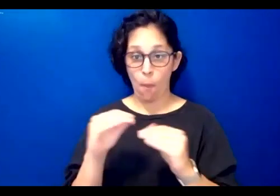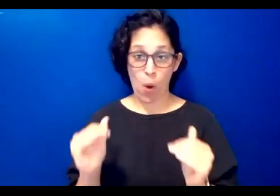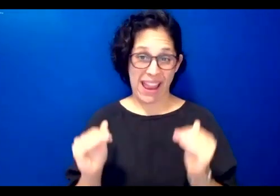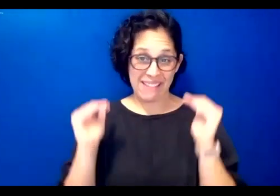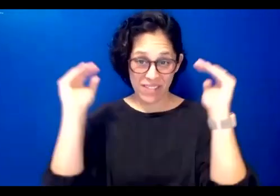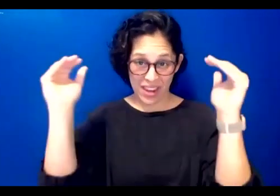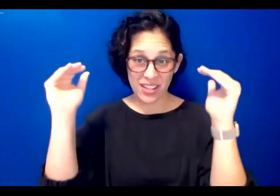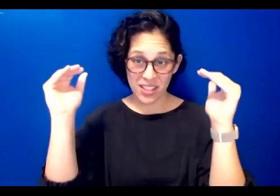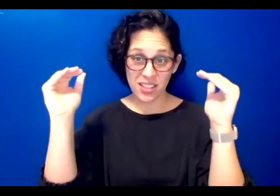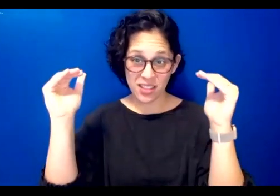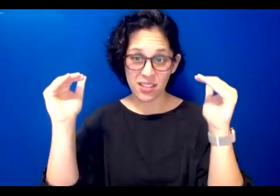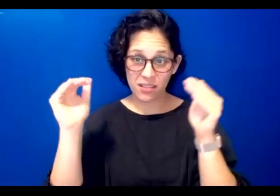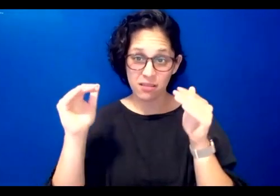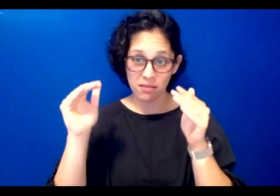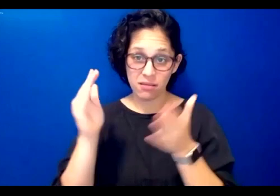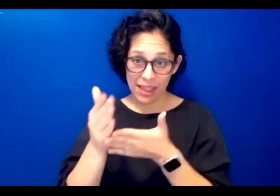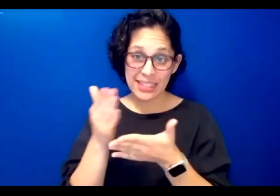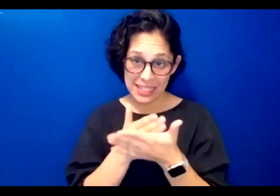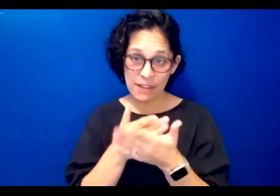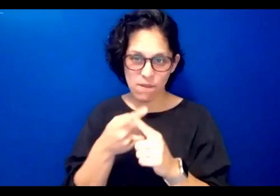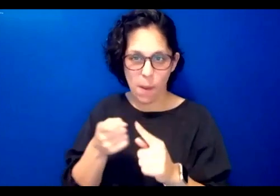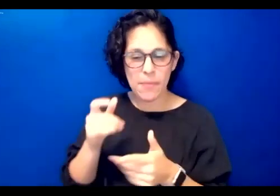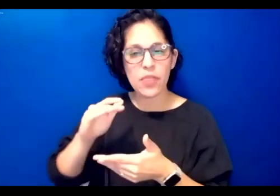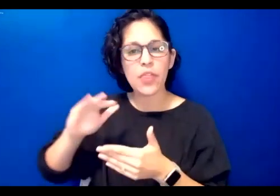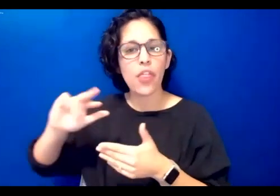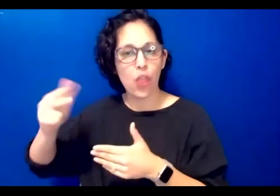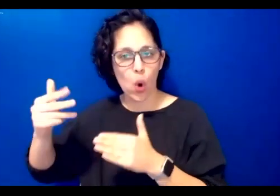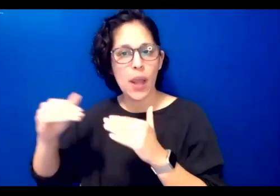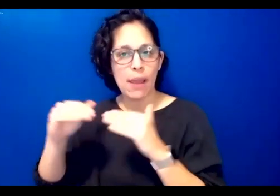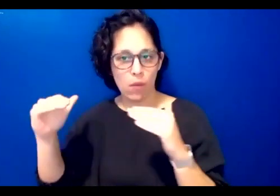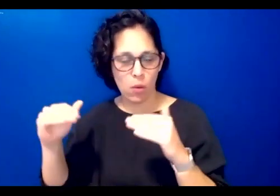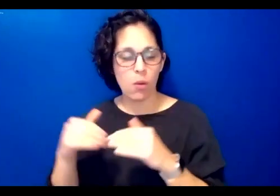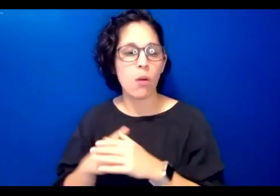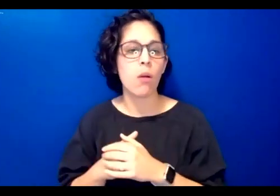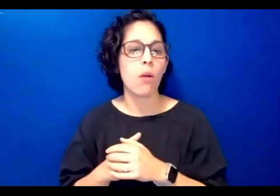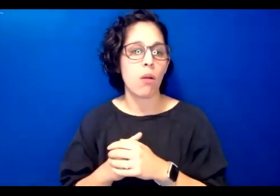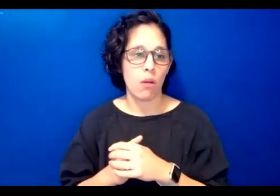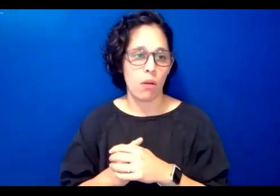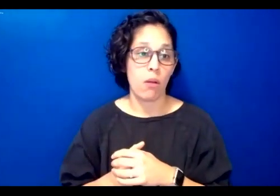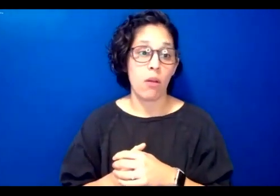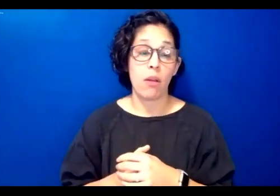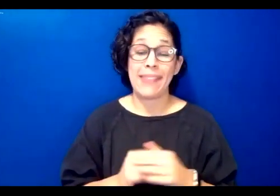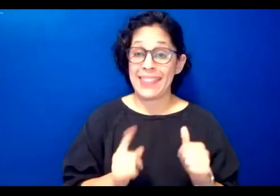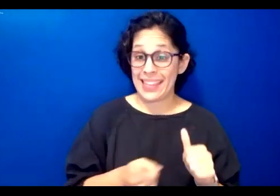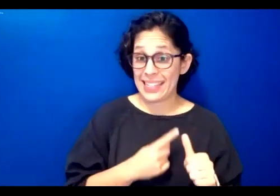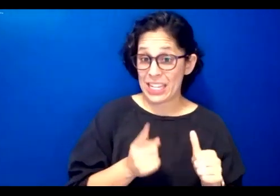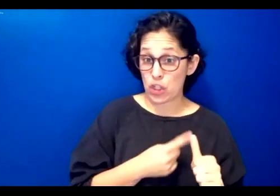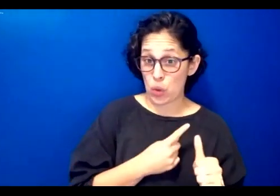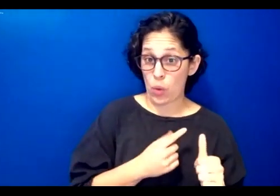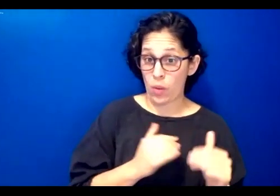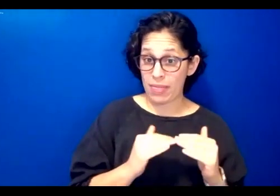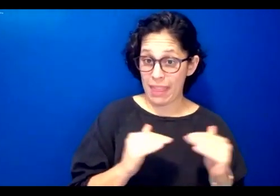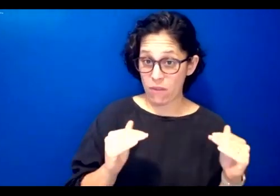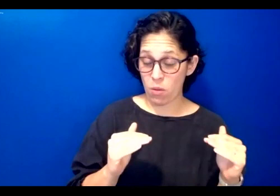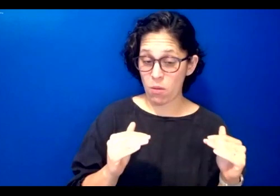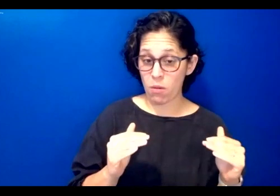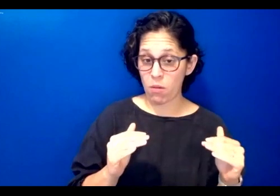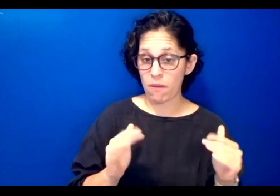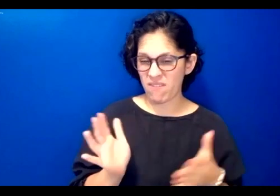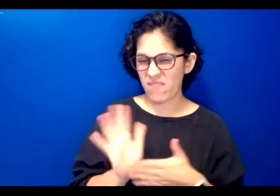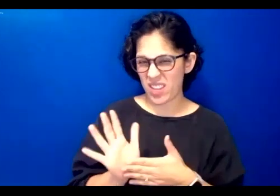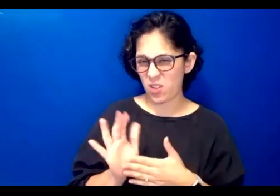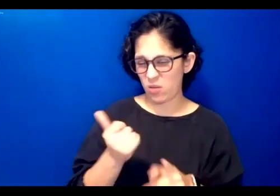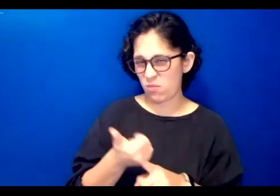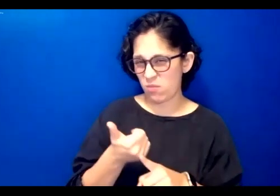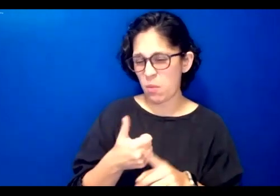advanced lesson. It's from the 3rd level. The initial level, the videos